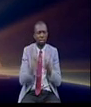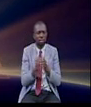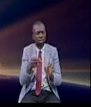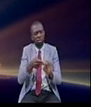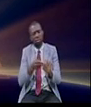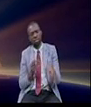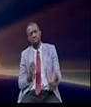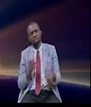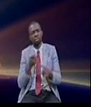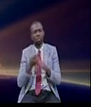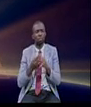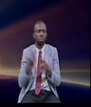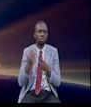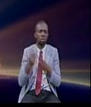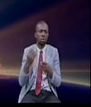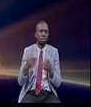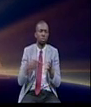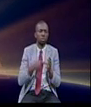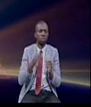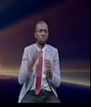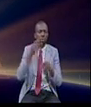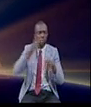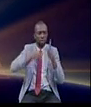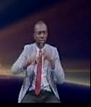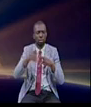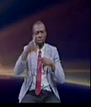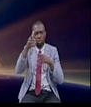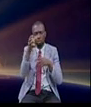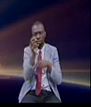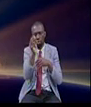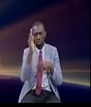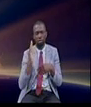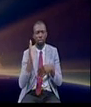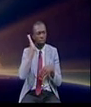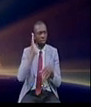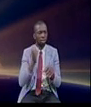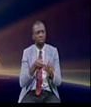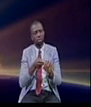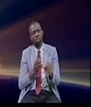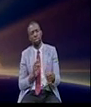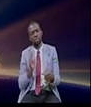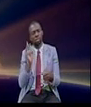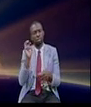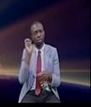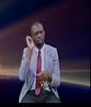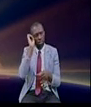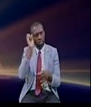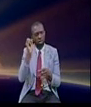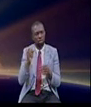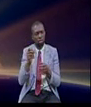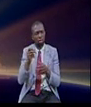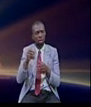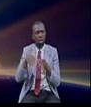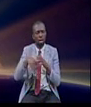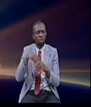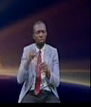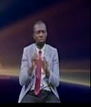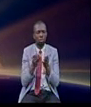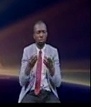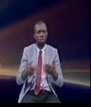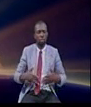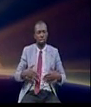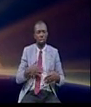prophecy, God shall take away his part out of the book of life, and out of the holy city, and from the things which are written in this